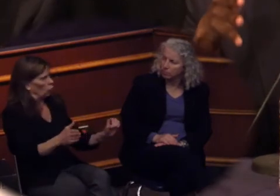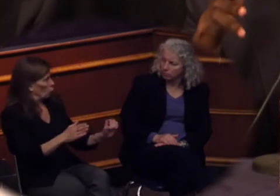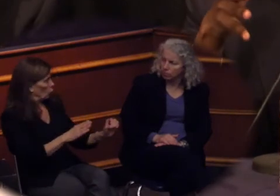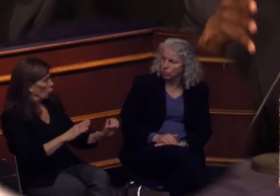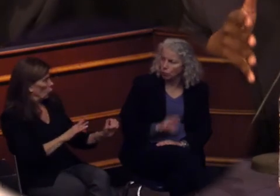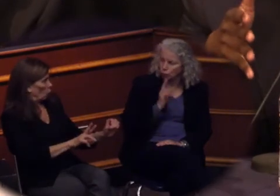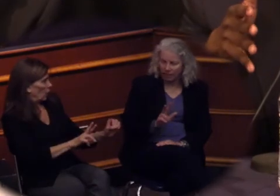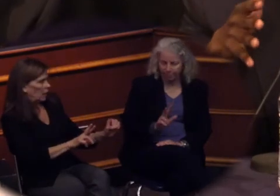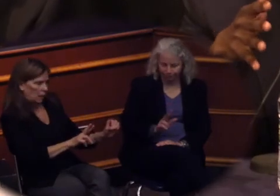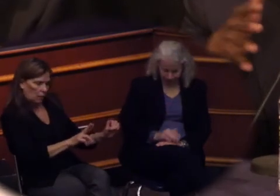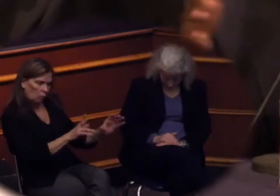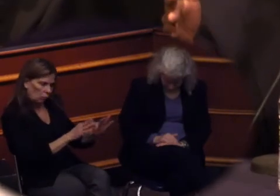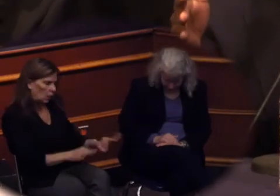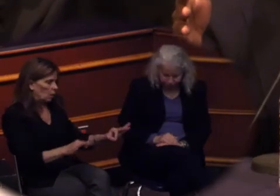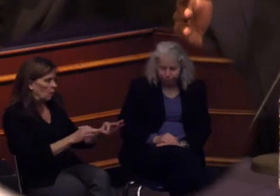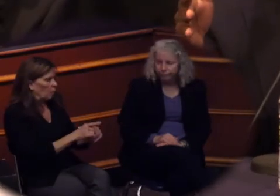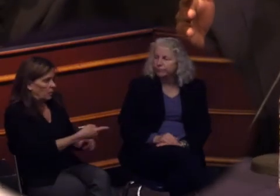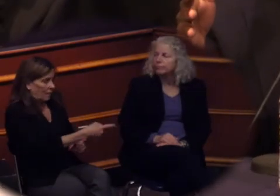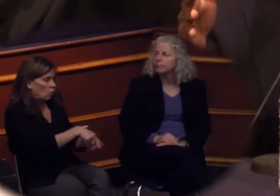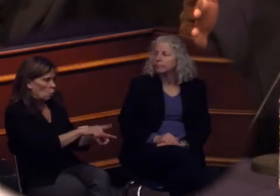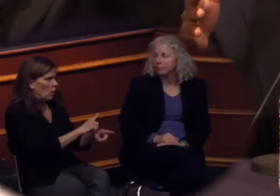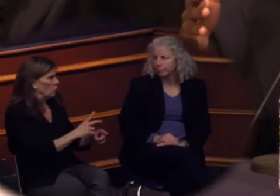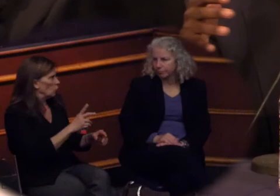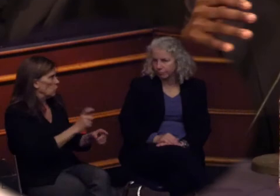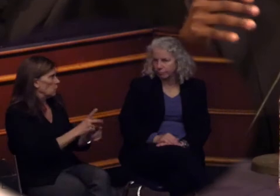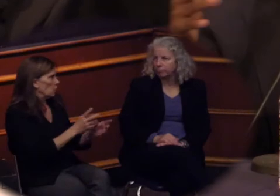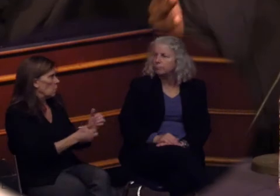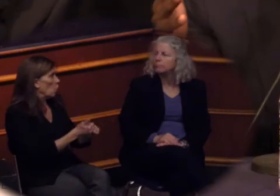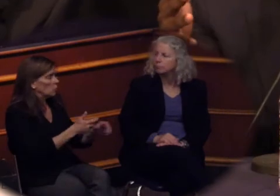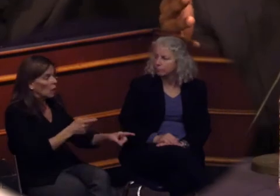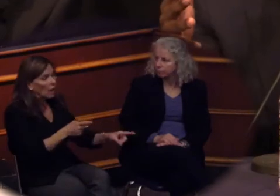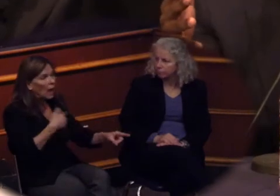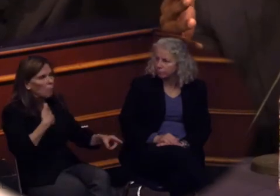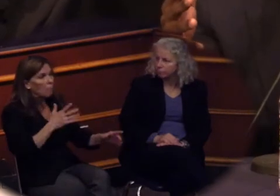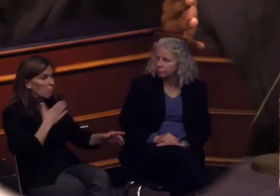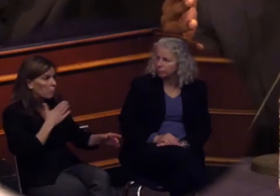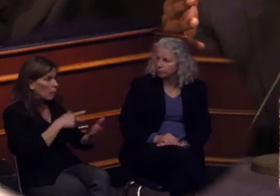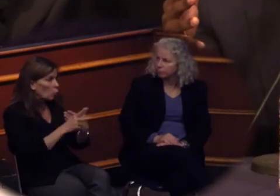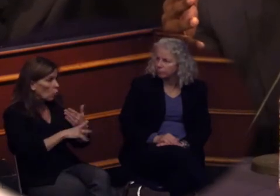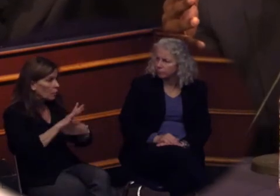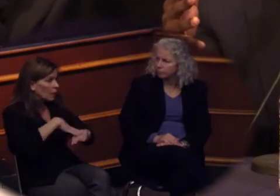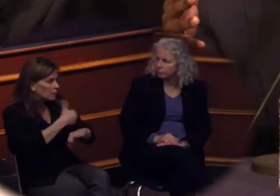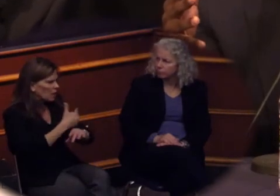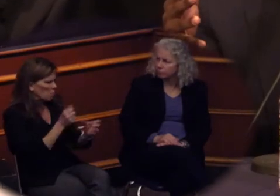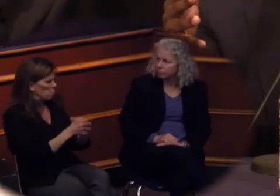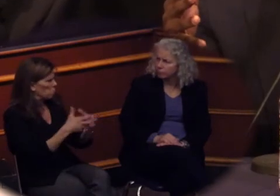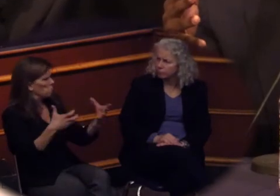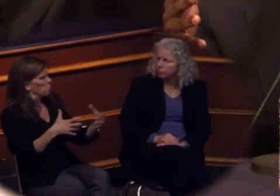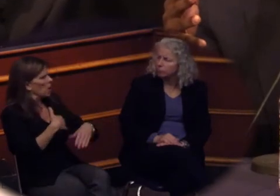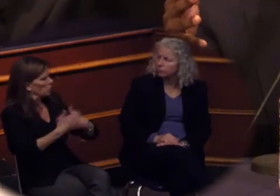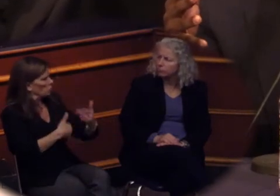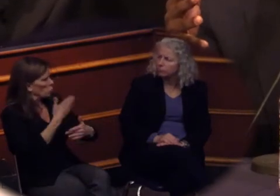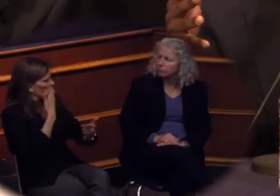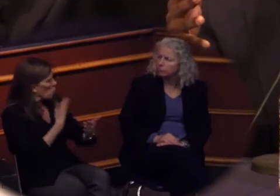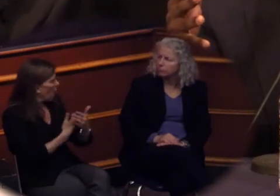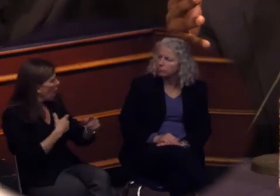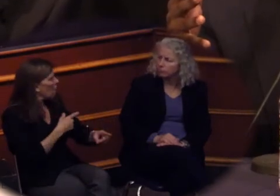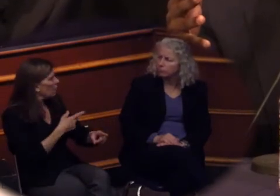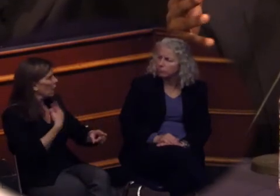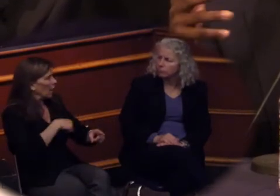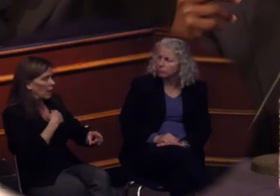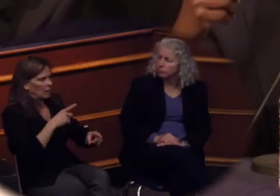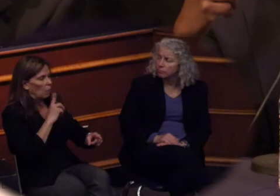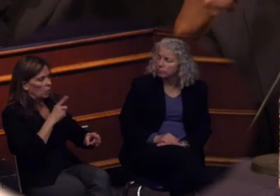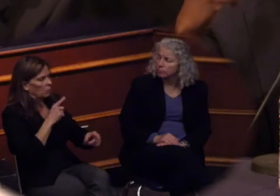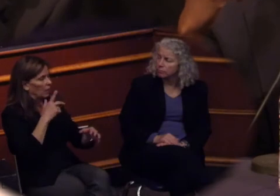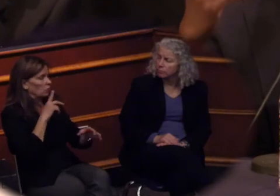and expand in the programs that are doing well here in the state to provide additional seats for